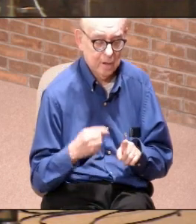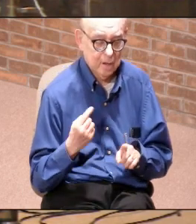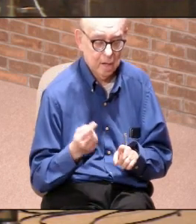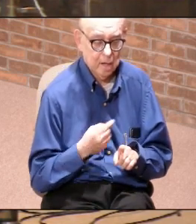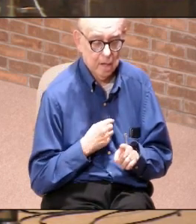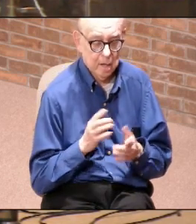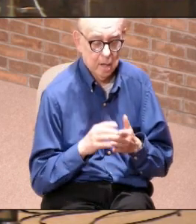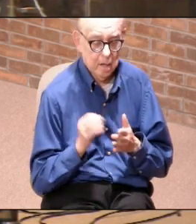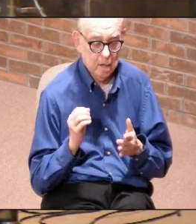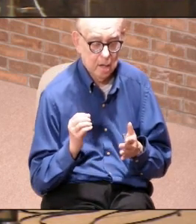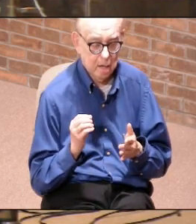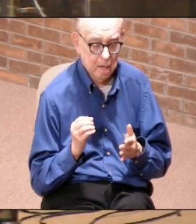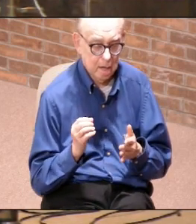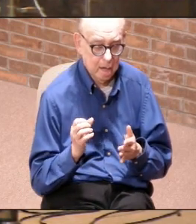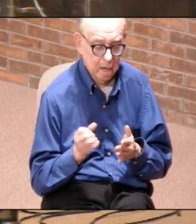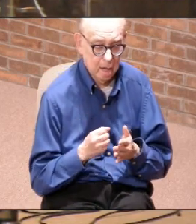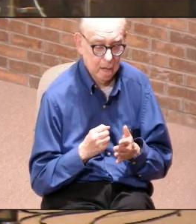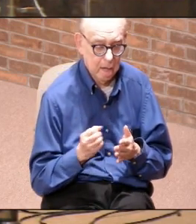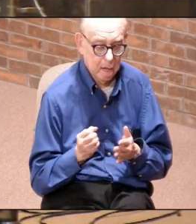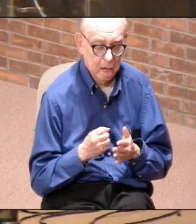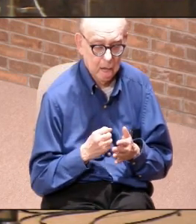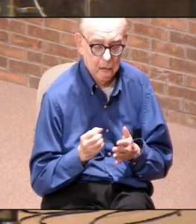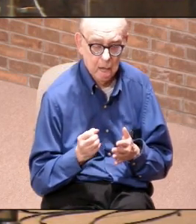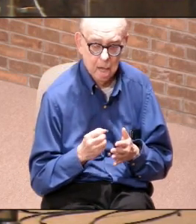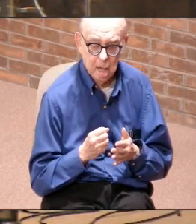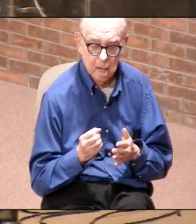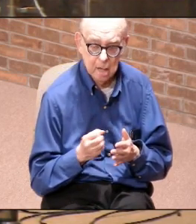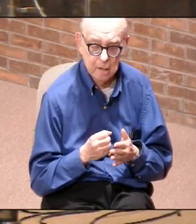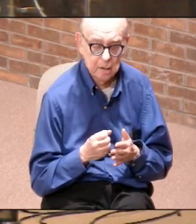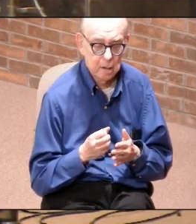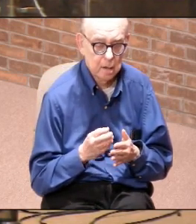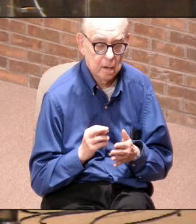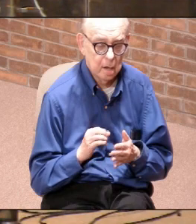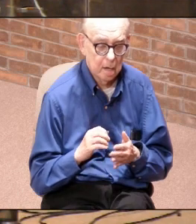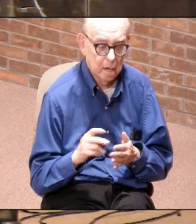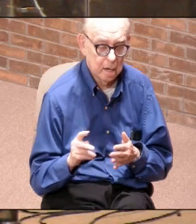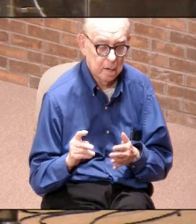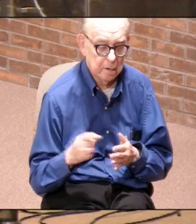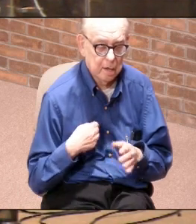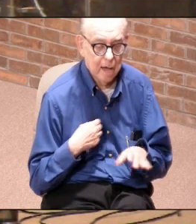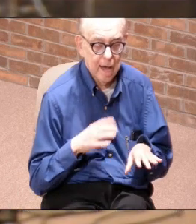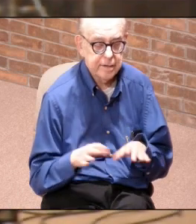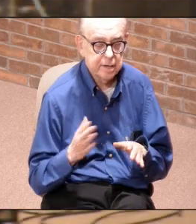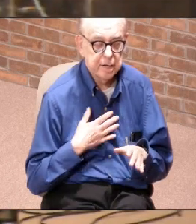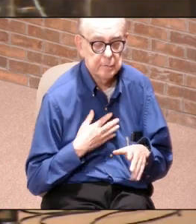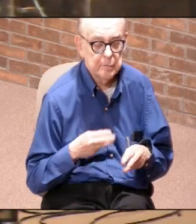we've learned the song of Frank Sinatra, I did it my way.